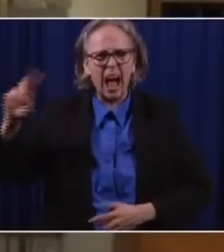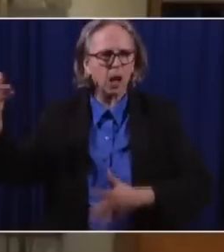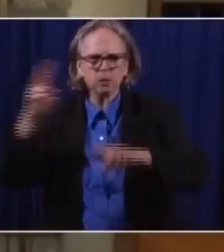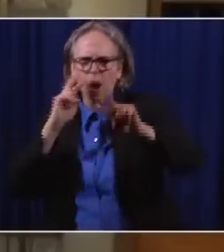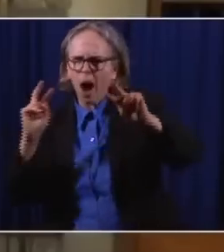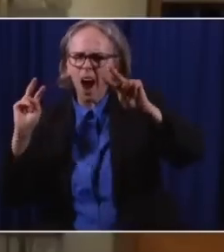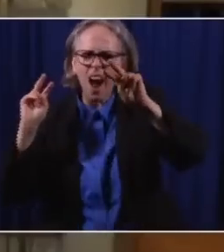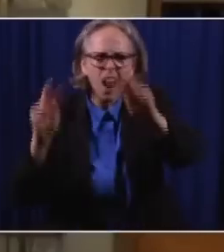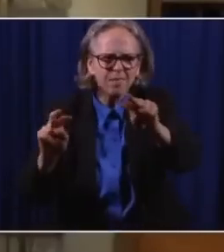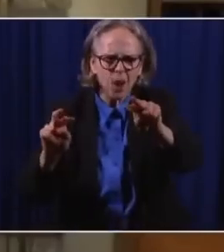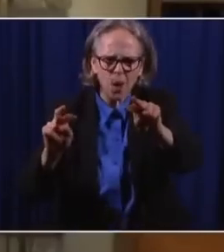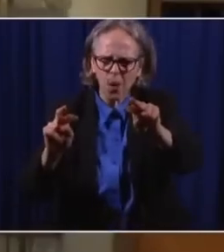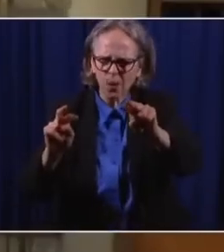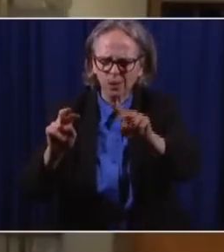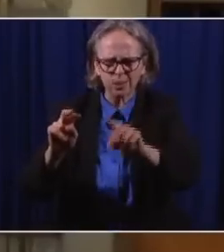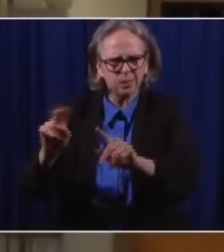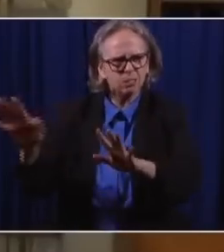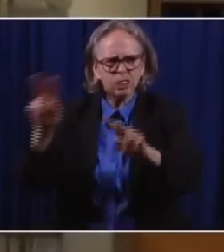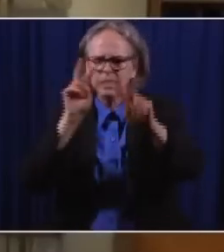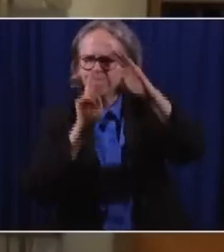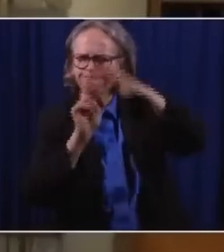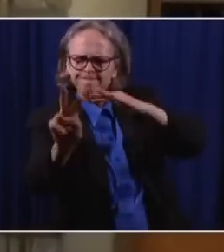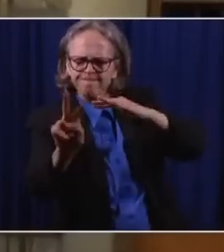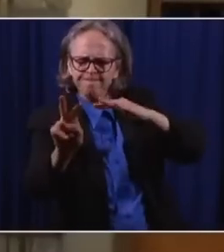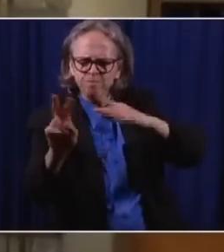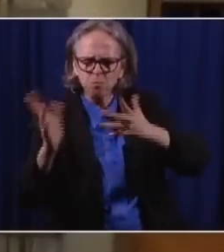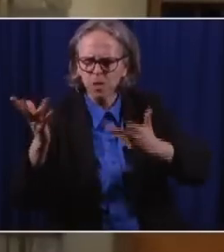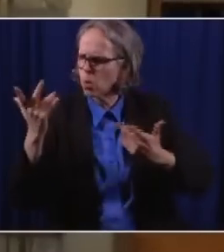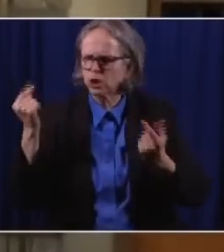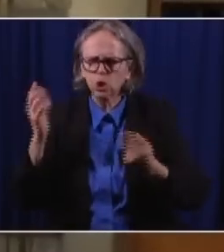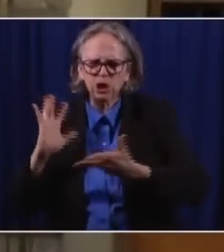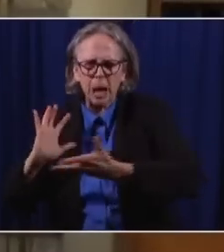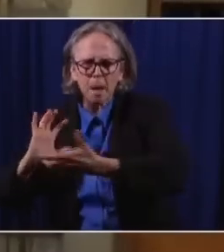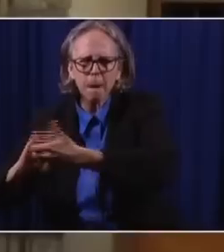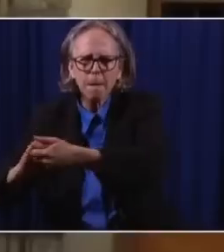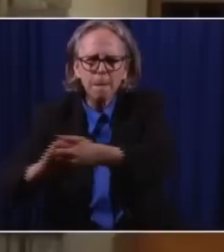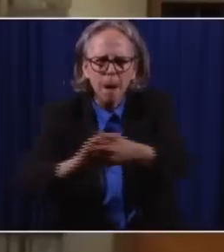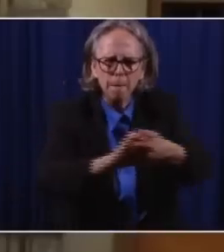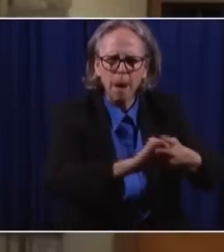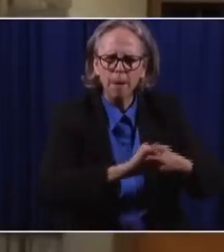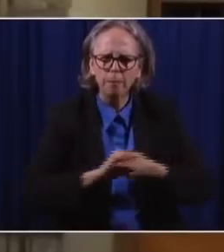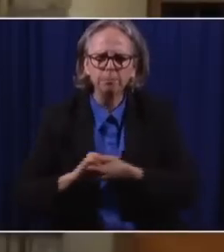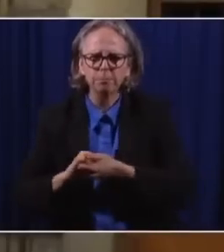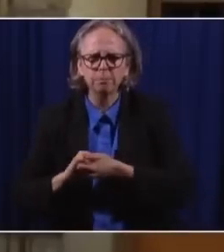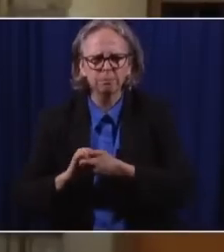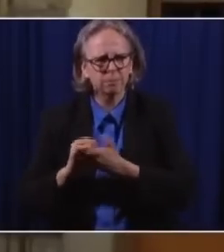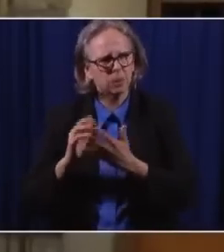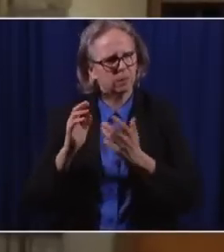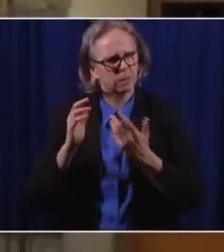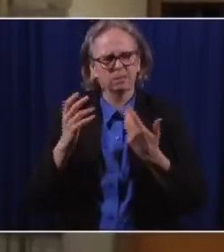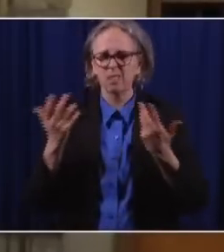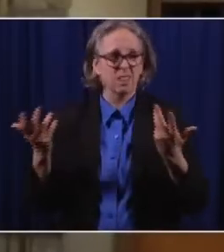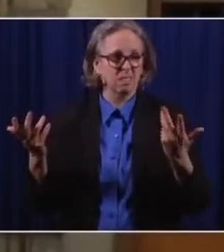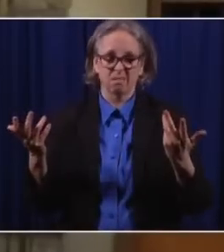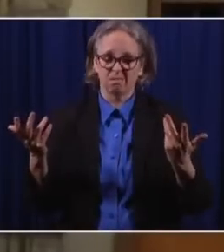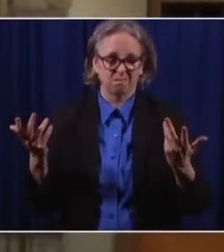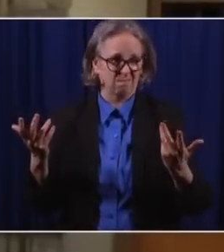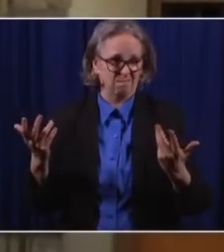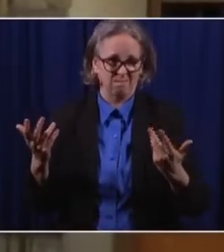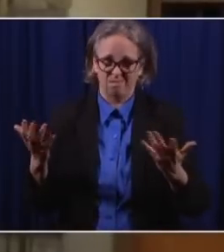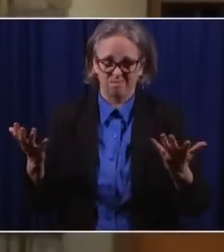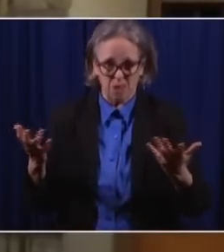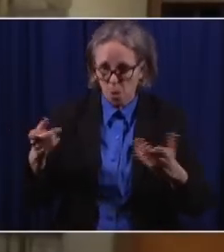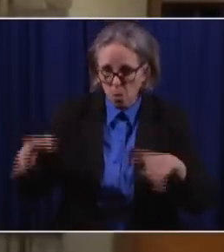bring about consensus. She just gets the job done every single day. She'll be leading and driving